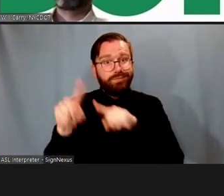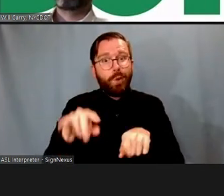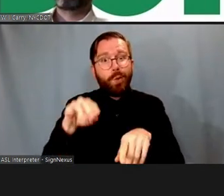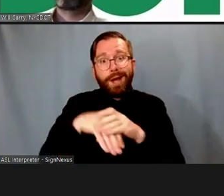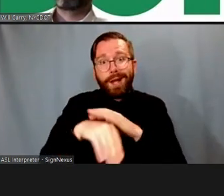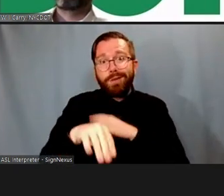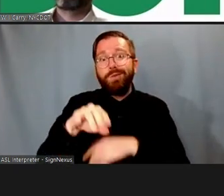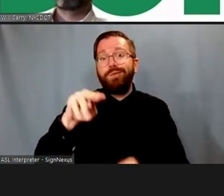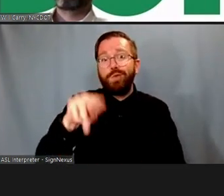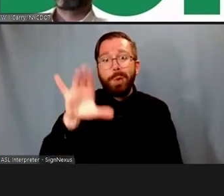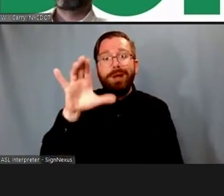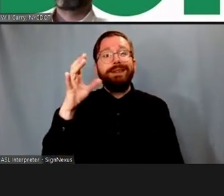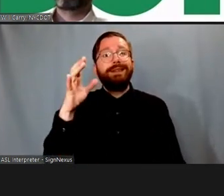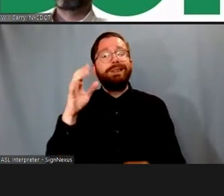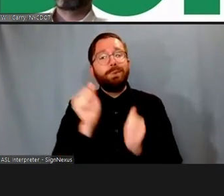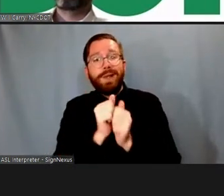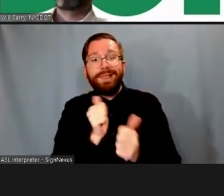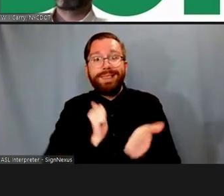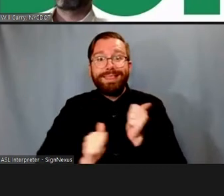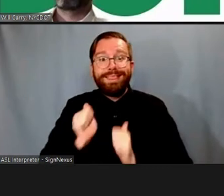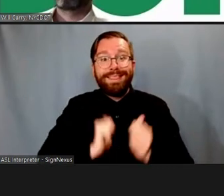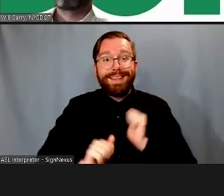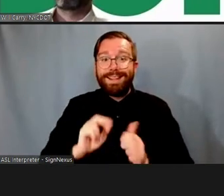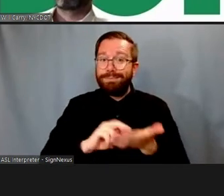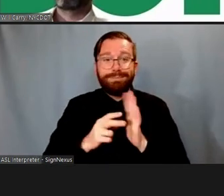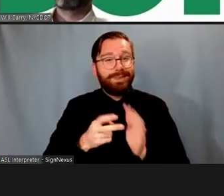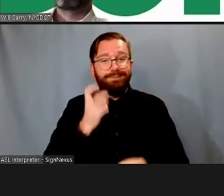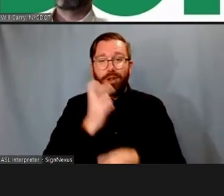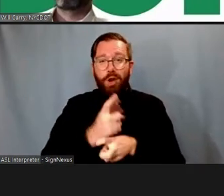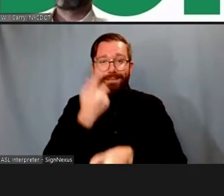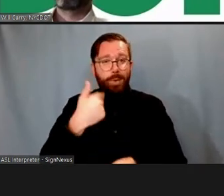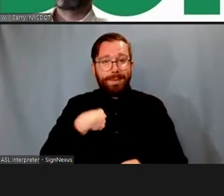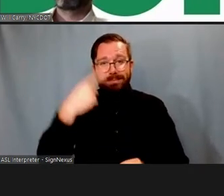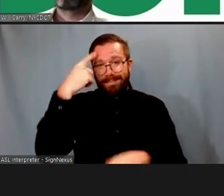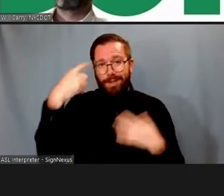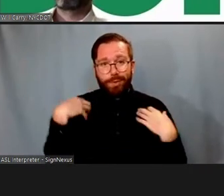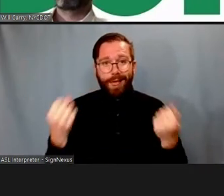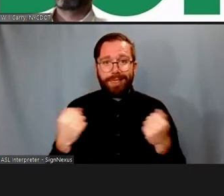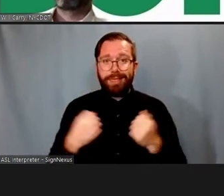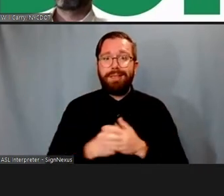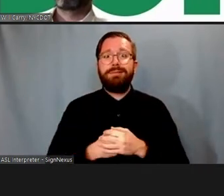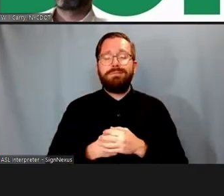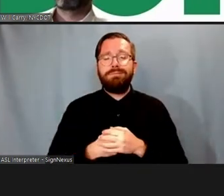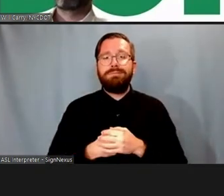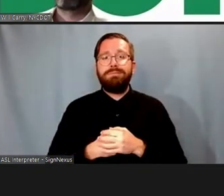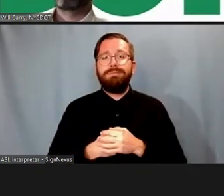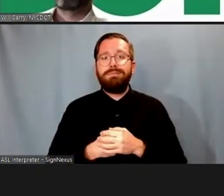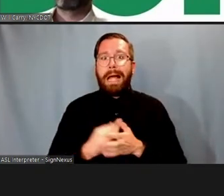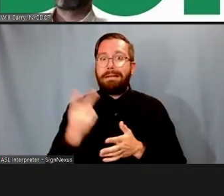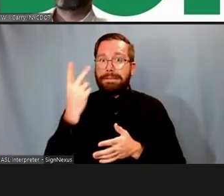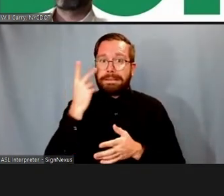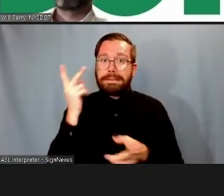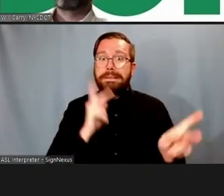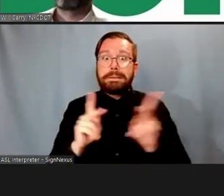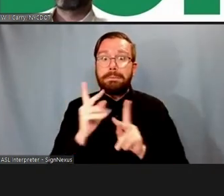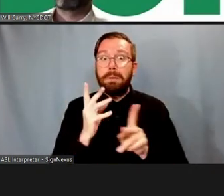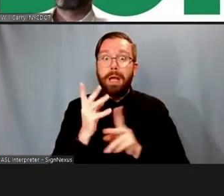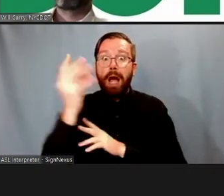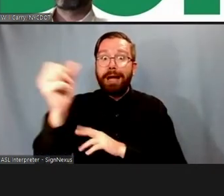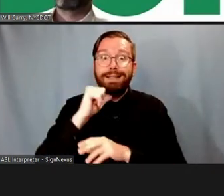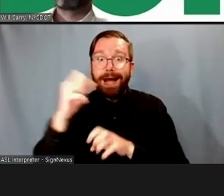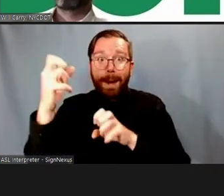the theater so i can barely keep my head above water and i watch people not come back and i i will do